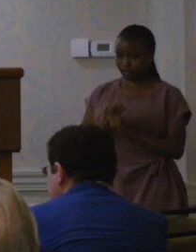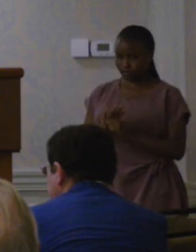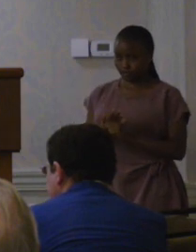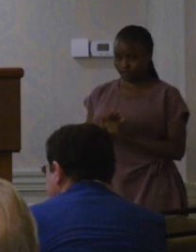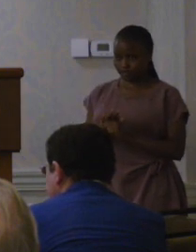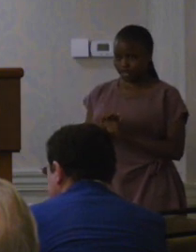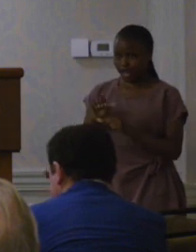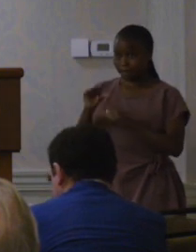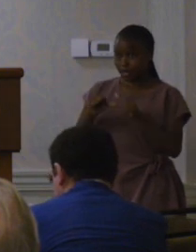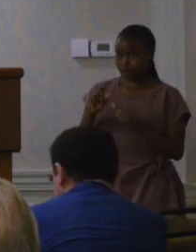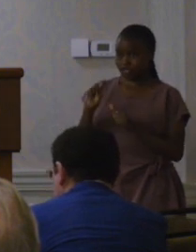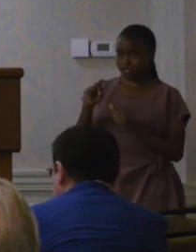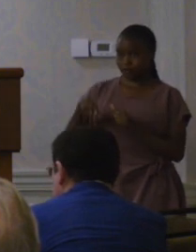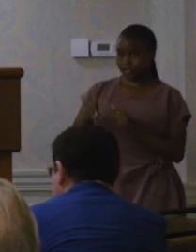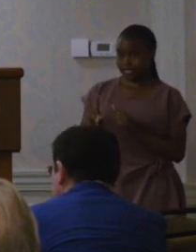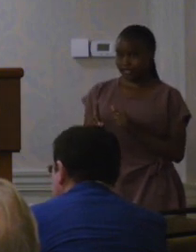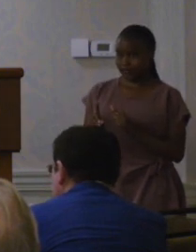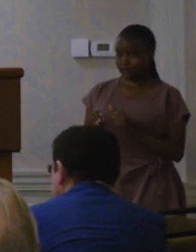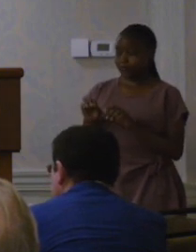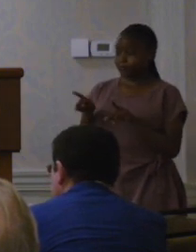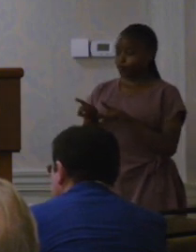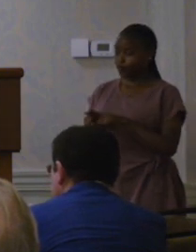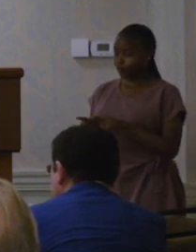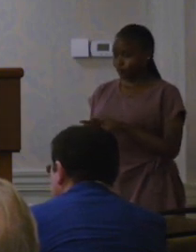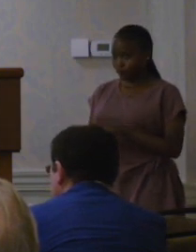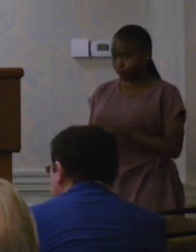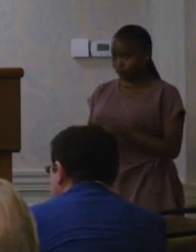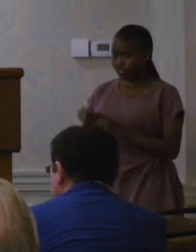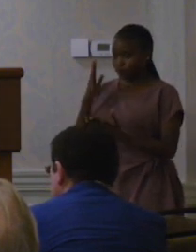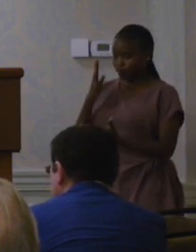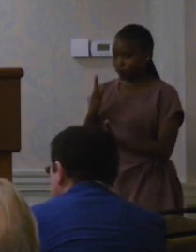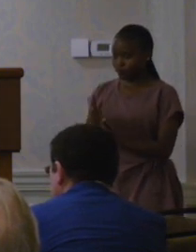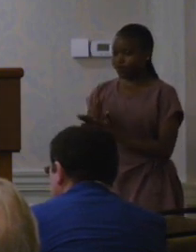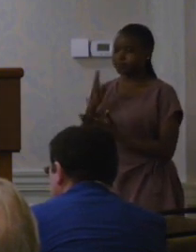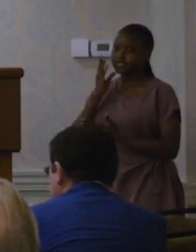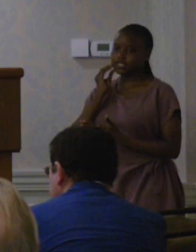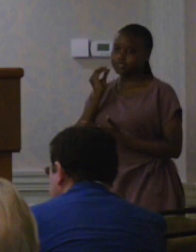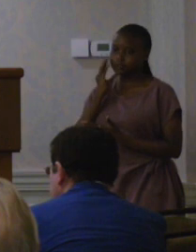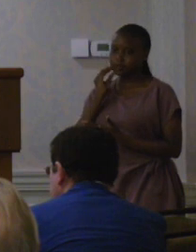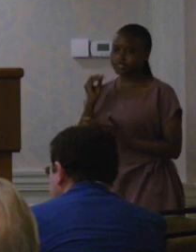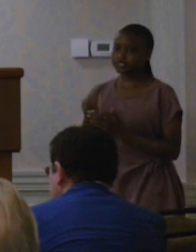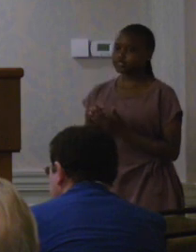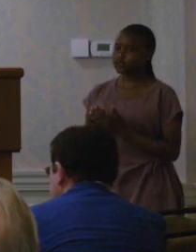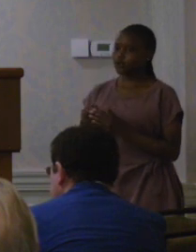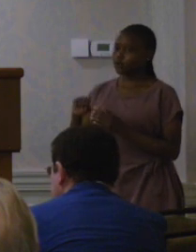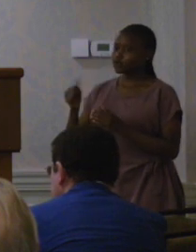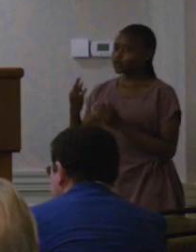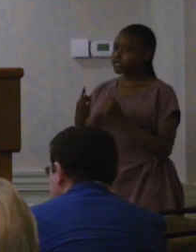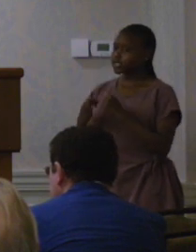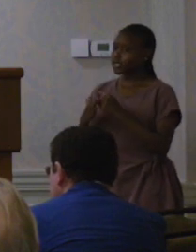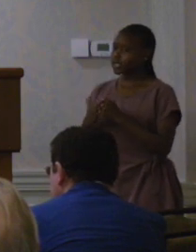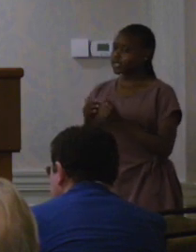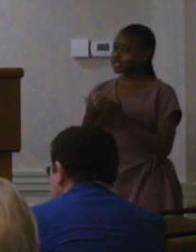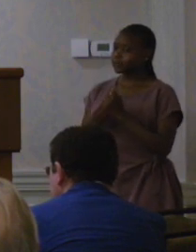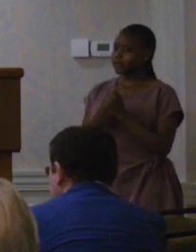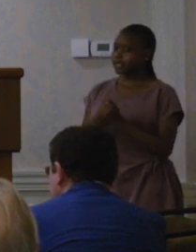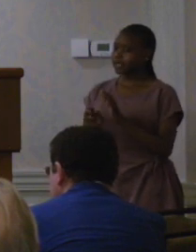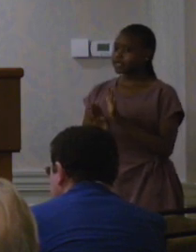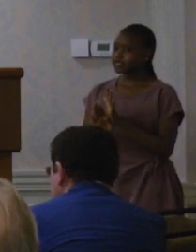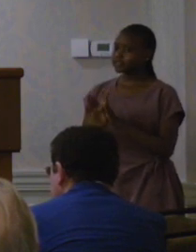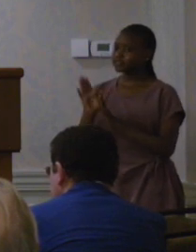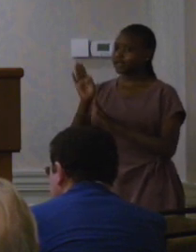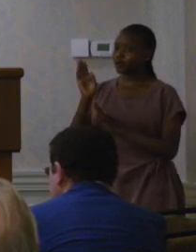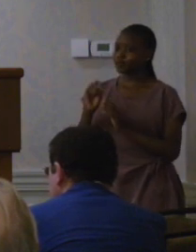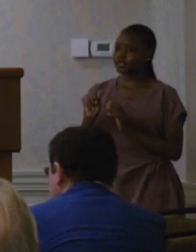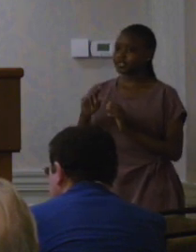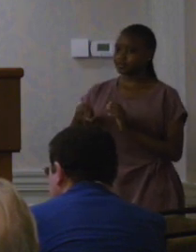to CPD. And this is also confirmed in the experiences of the 8 partners developing CPDs. Of